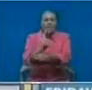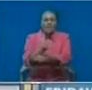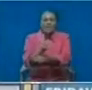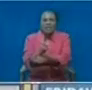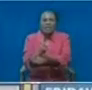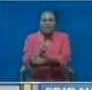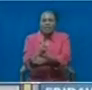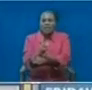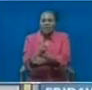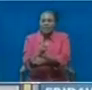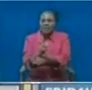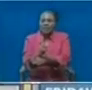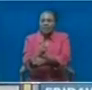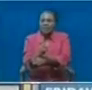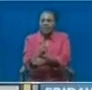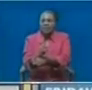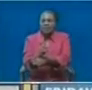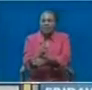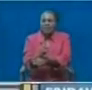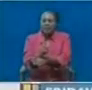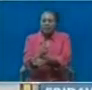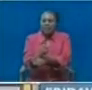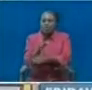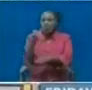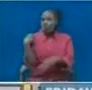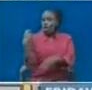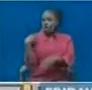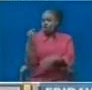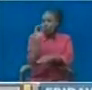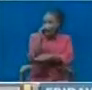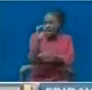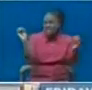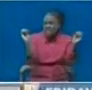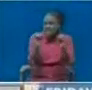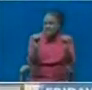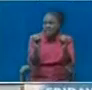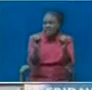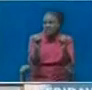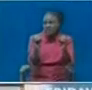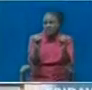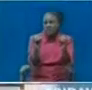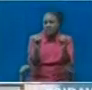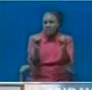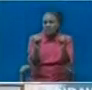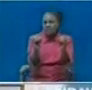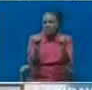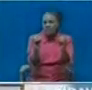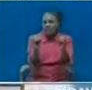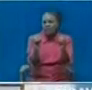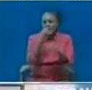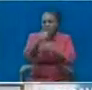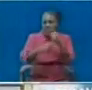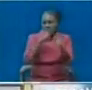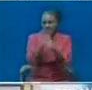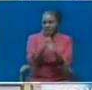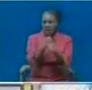I give you liquor. You're not allowed to consult. No, we are though. Just a clue. Yeah, okay. Give me a clue. The year we were